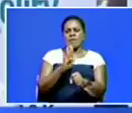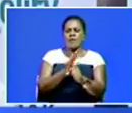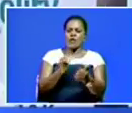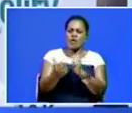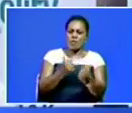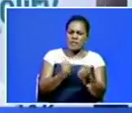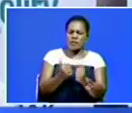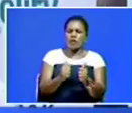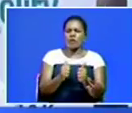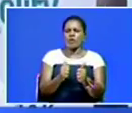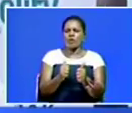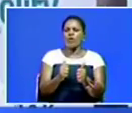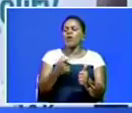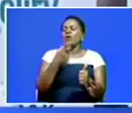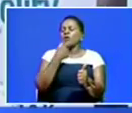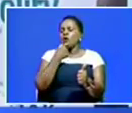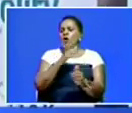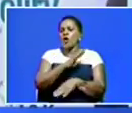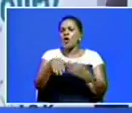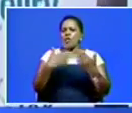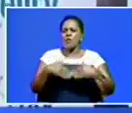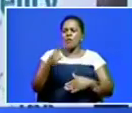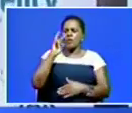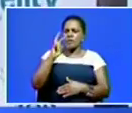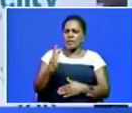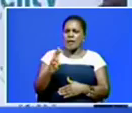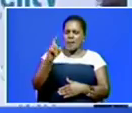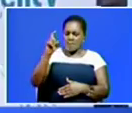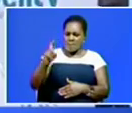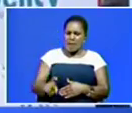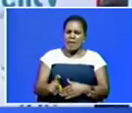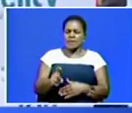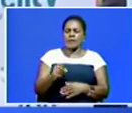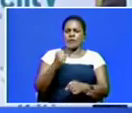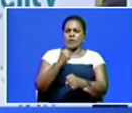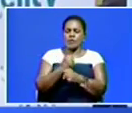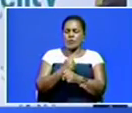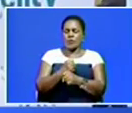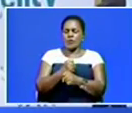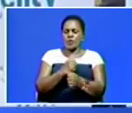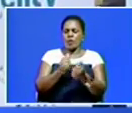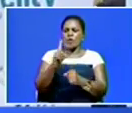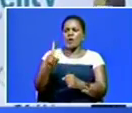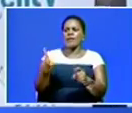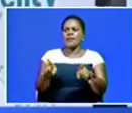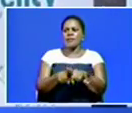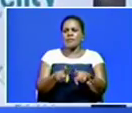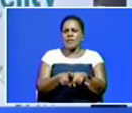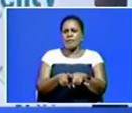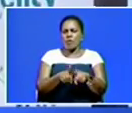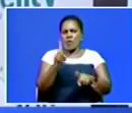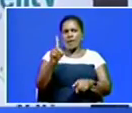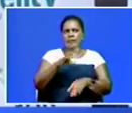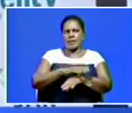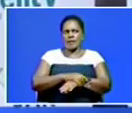you're Gor Mahia, everybody seems to pick up their game. So we have to pick up our game as well. And okay, we drawed one, which I felt